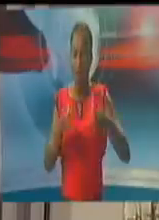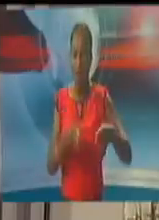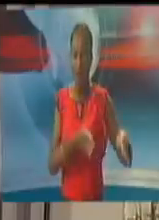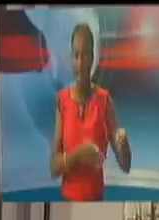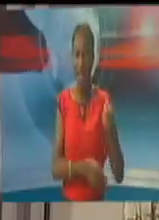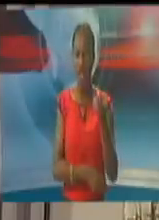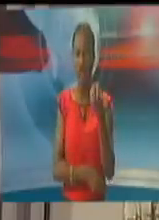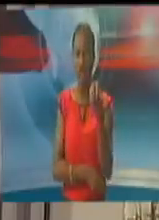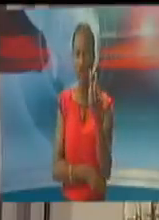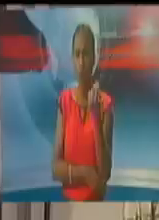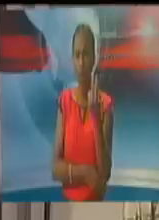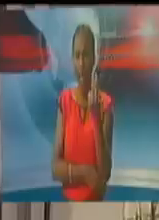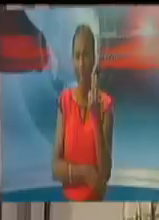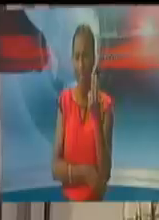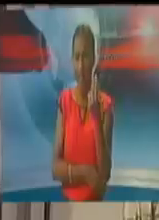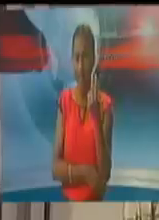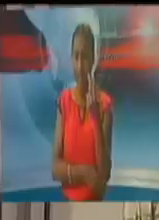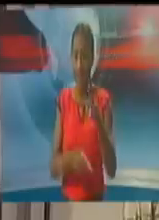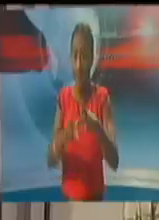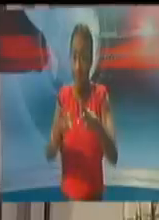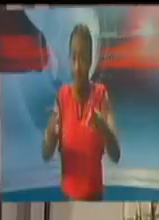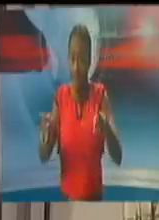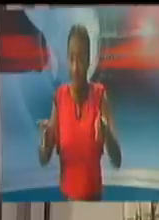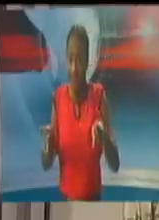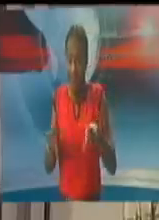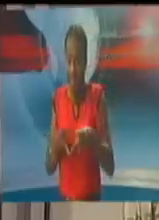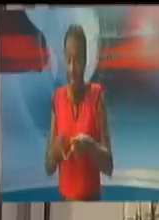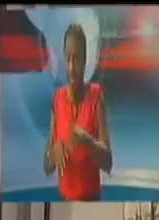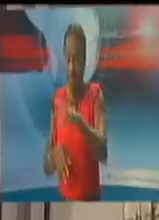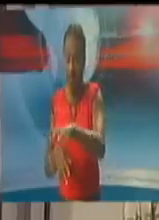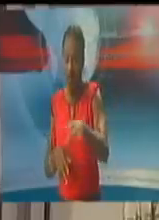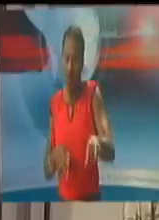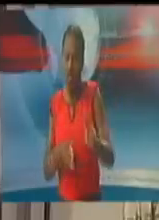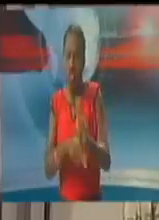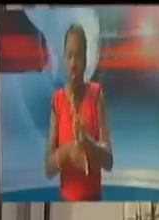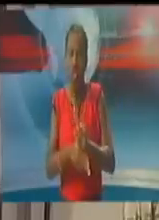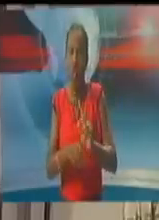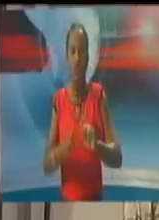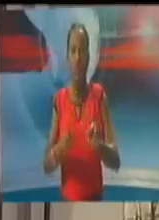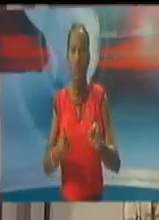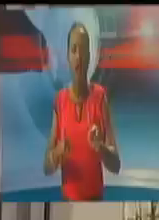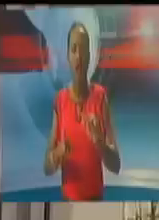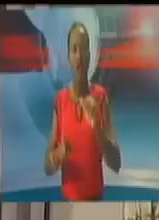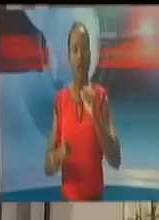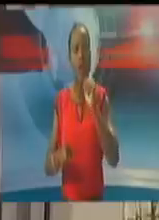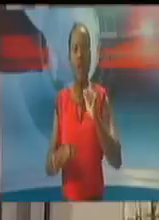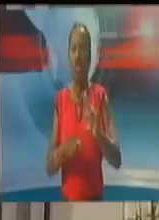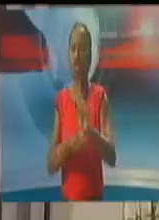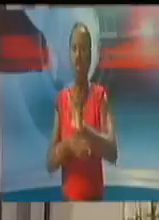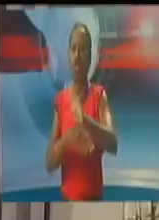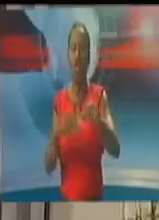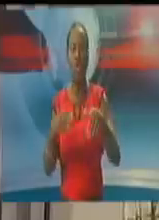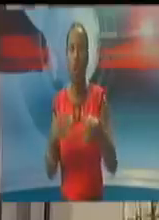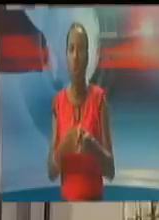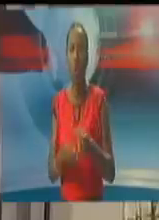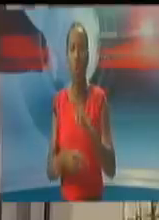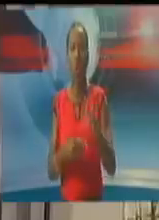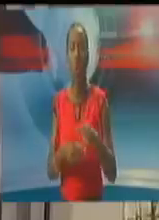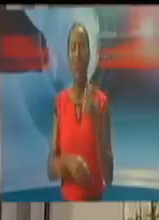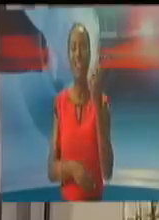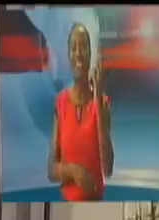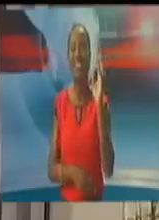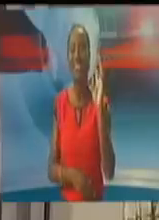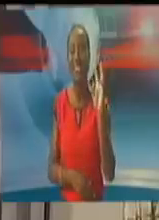numbers of the parallel healthcare facilities that we have built out. Augustus Long, not in use as